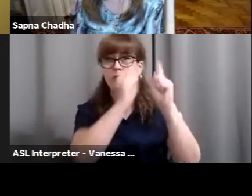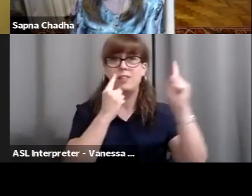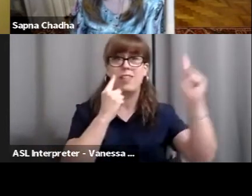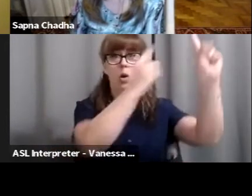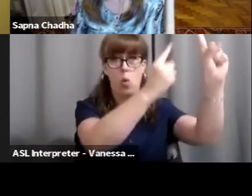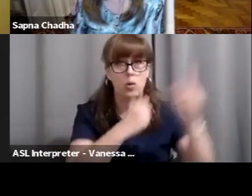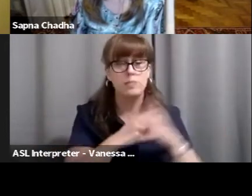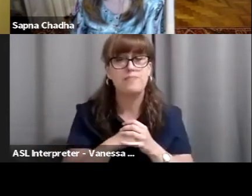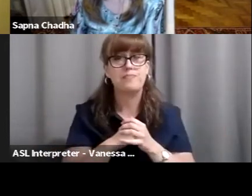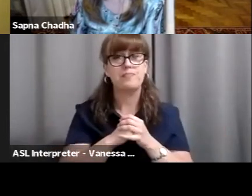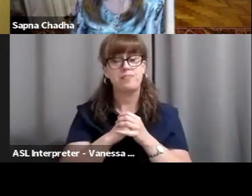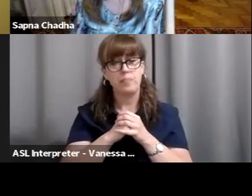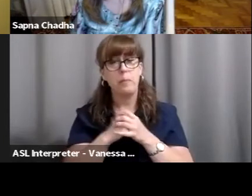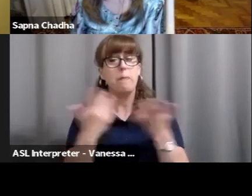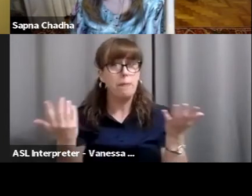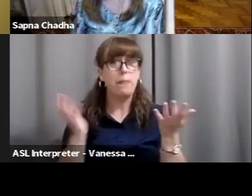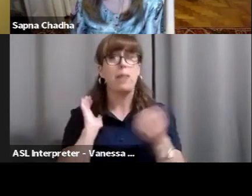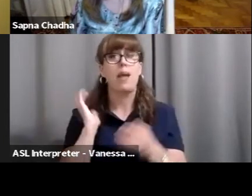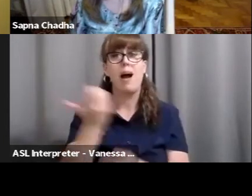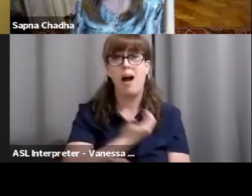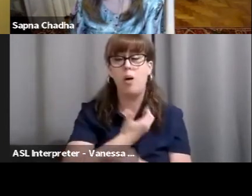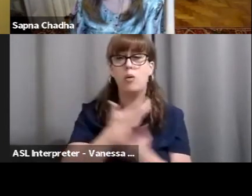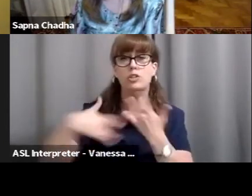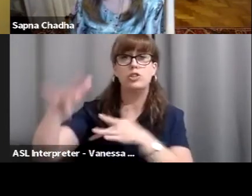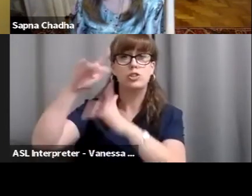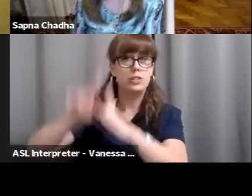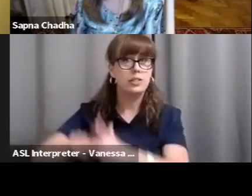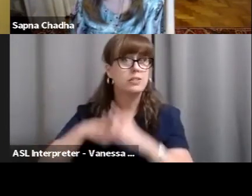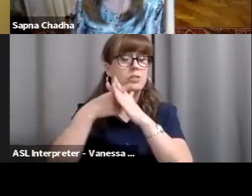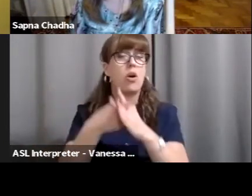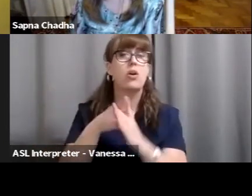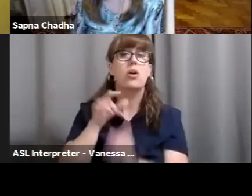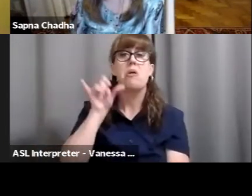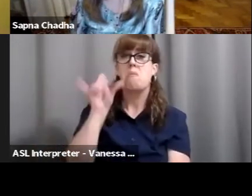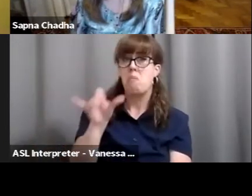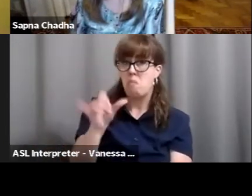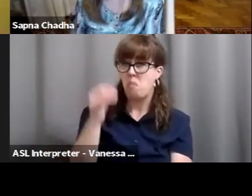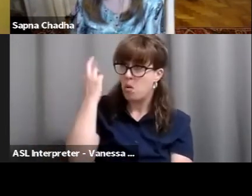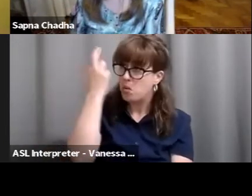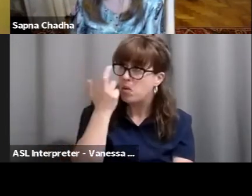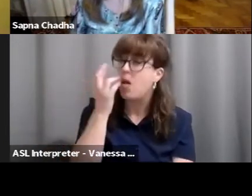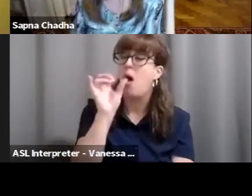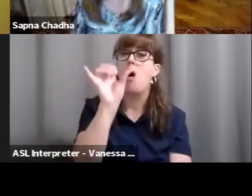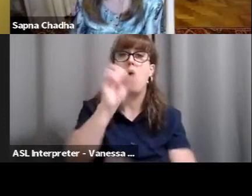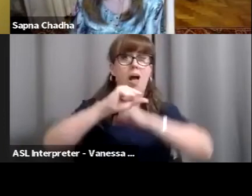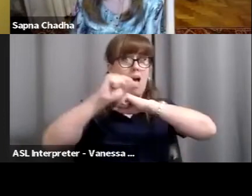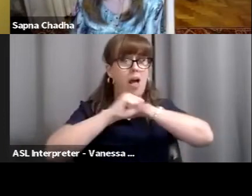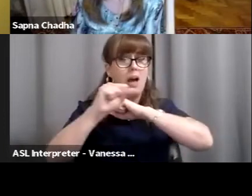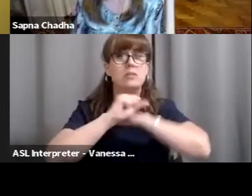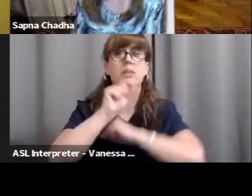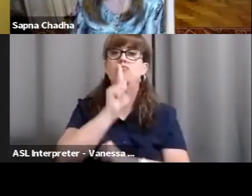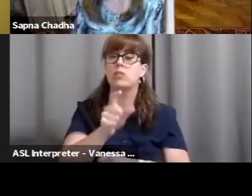And I guess our journey started with, realizing that, ads really impact how people perceive their